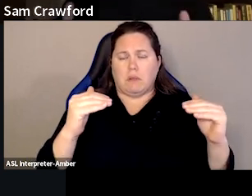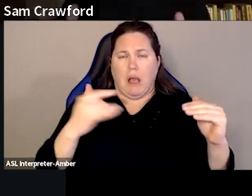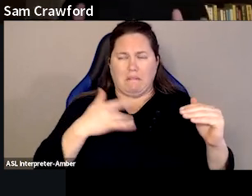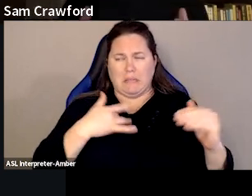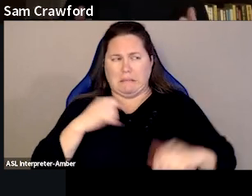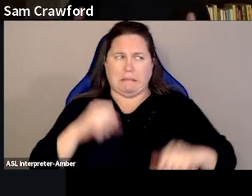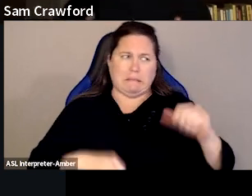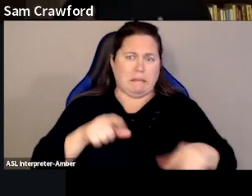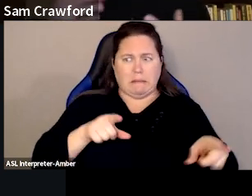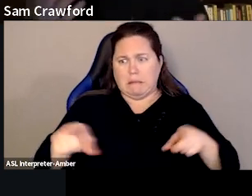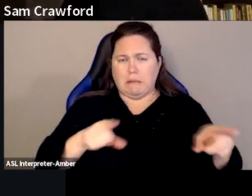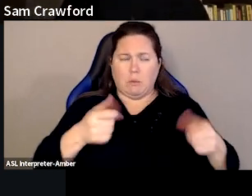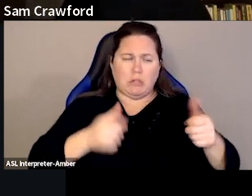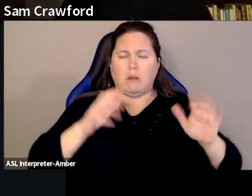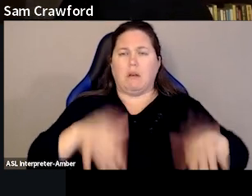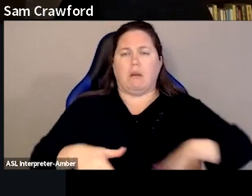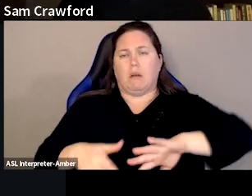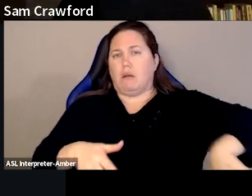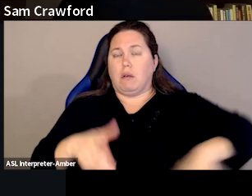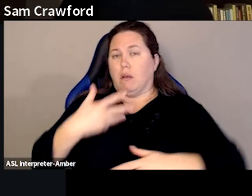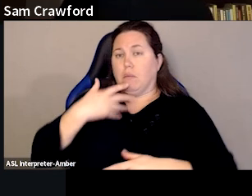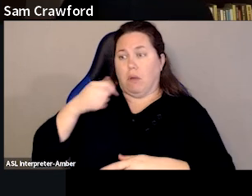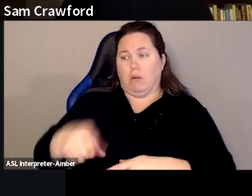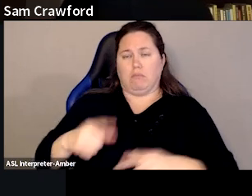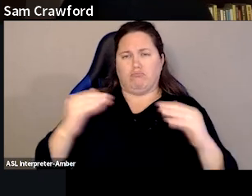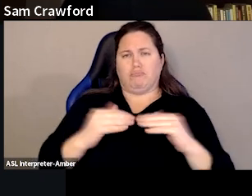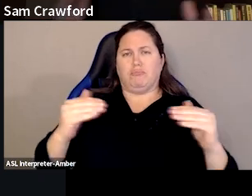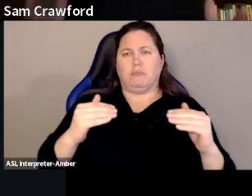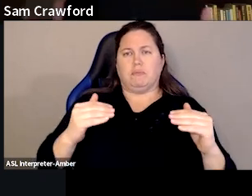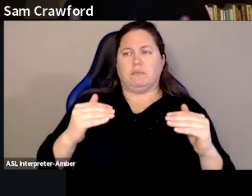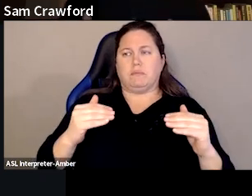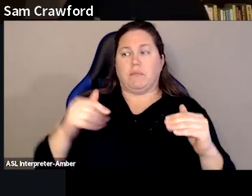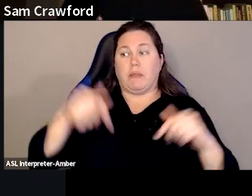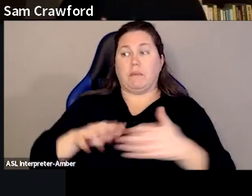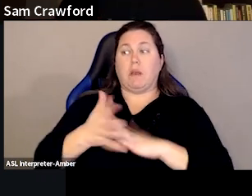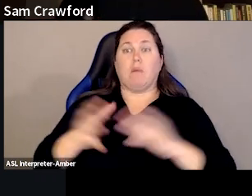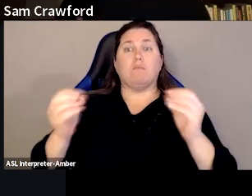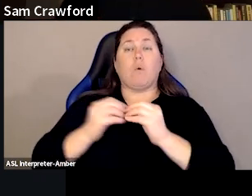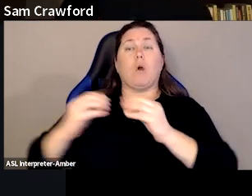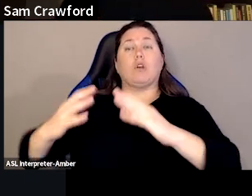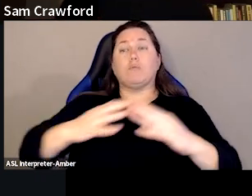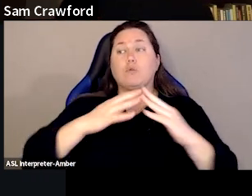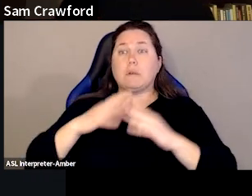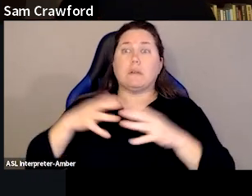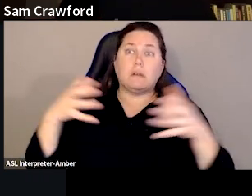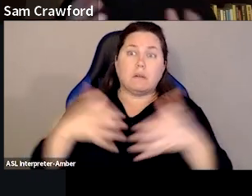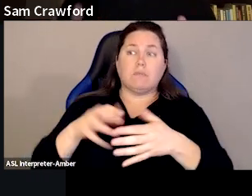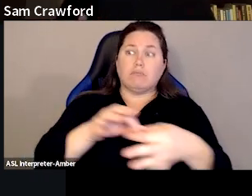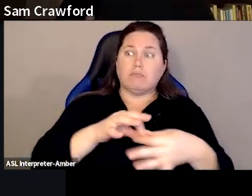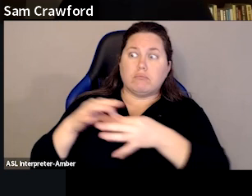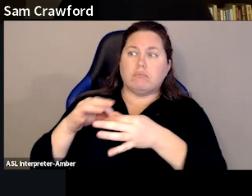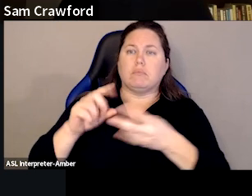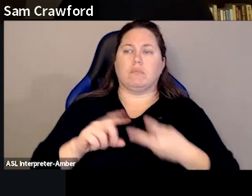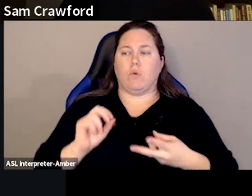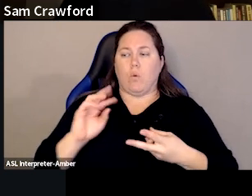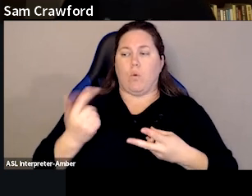to compound due to how much more cumulative brain power that we can, or that organizations can attribute to